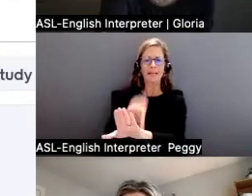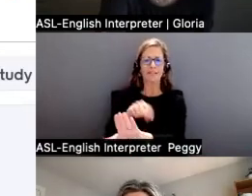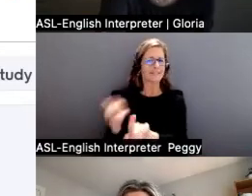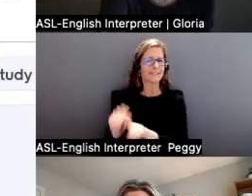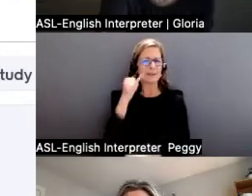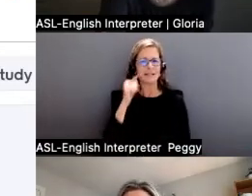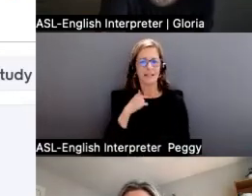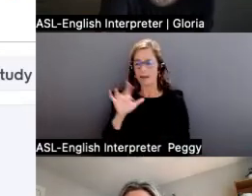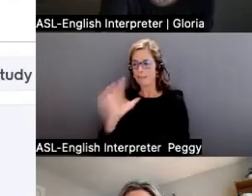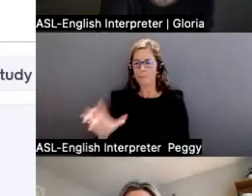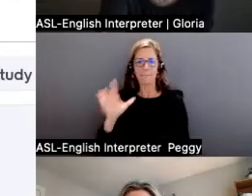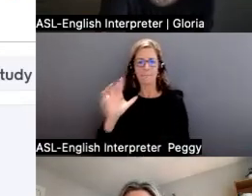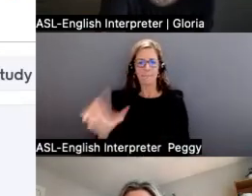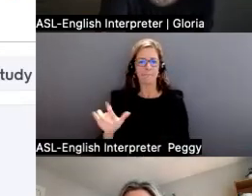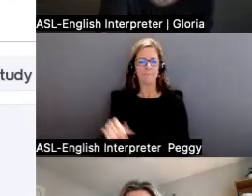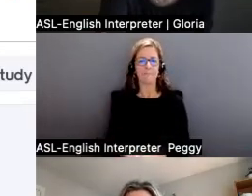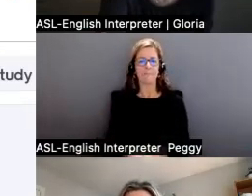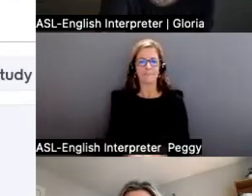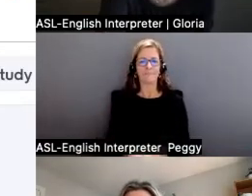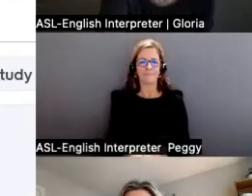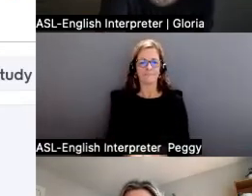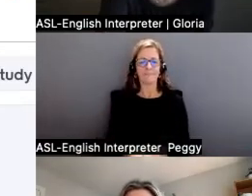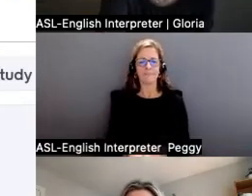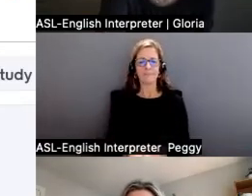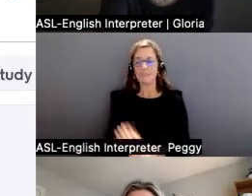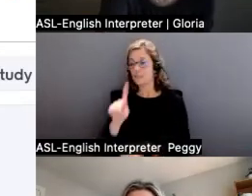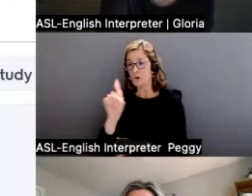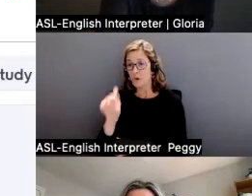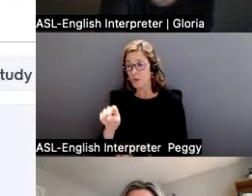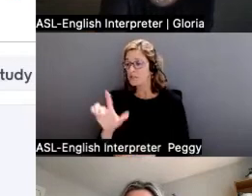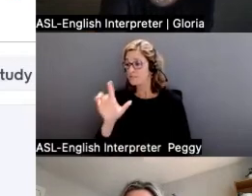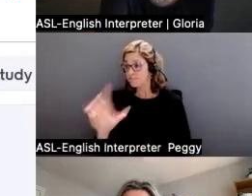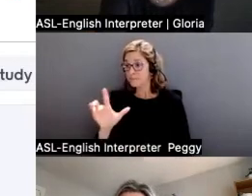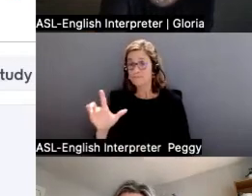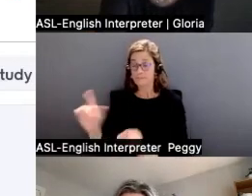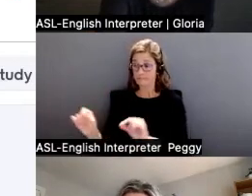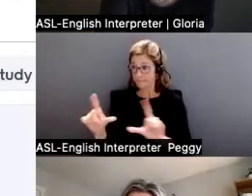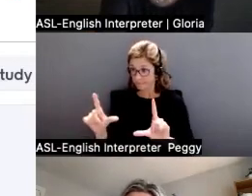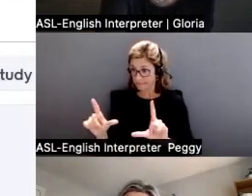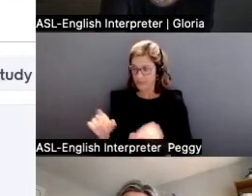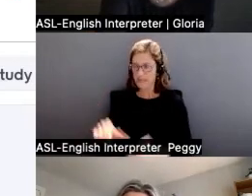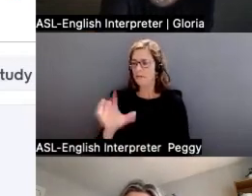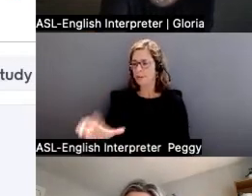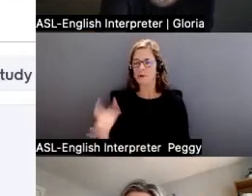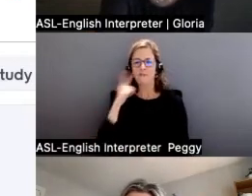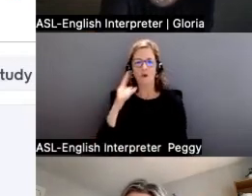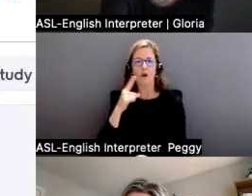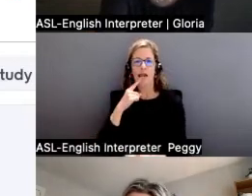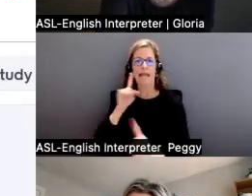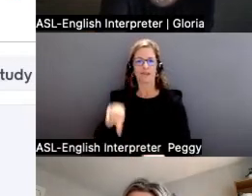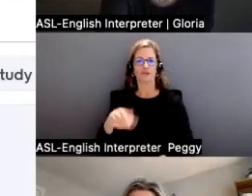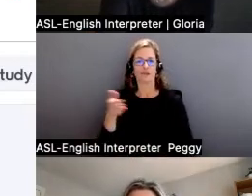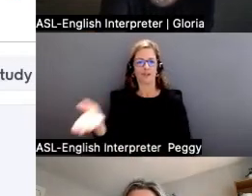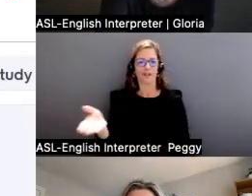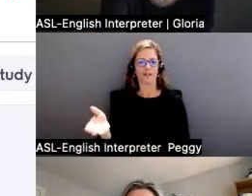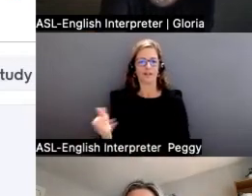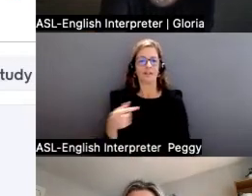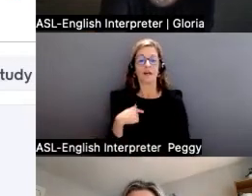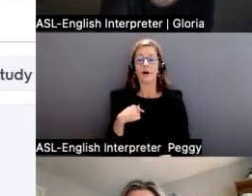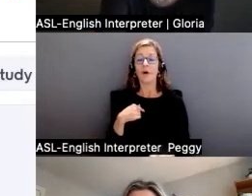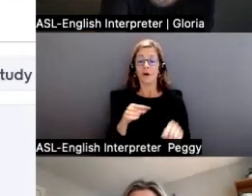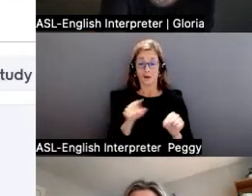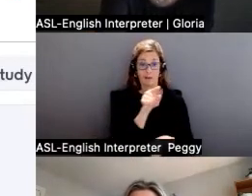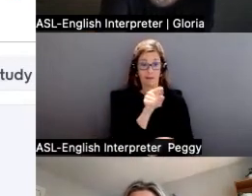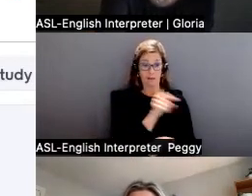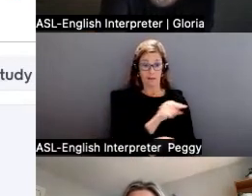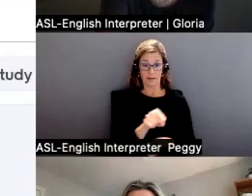is the answer. This is the actual answer for the third question and so on. So arrows allow me to move between the cards.